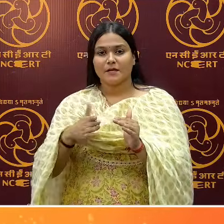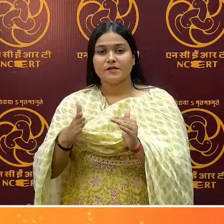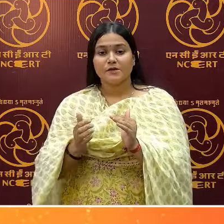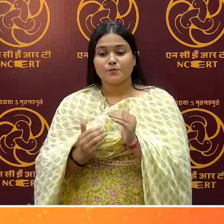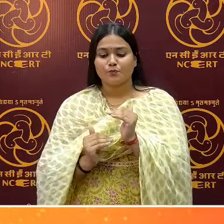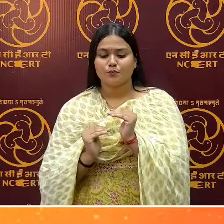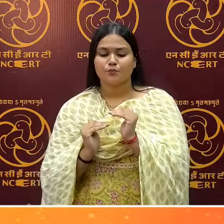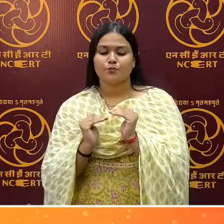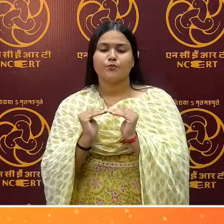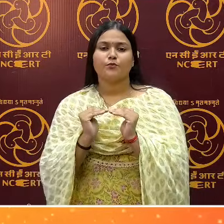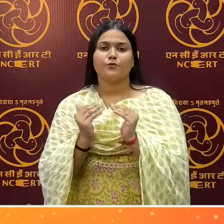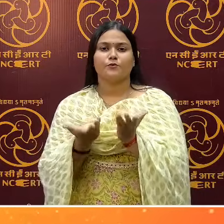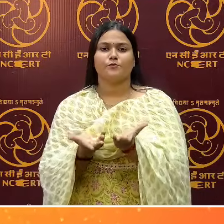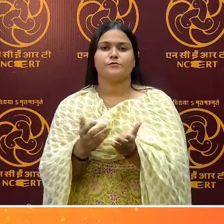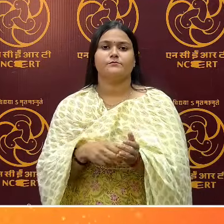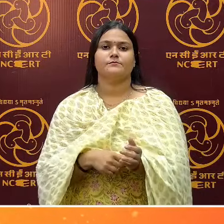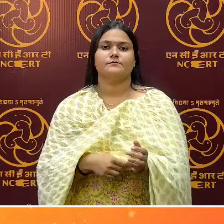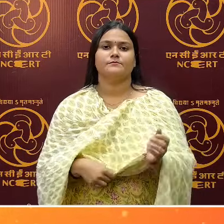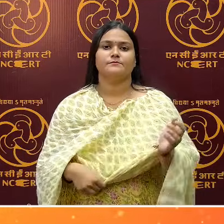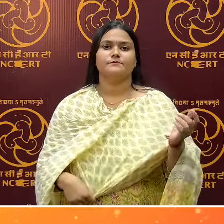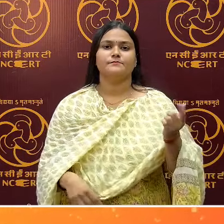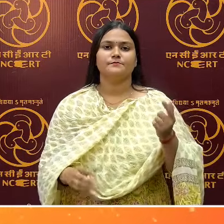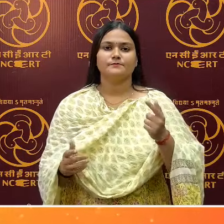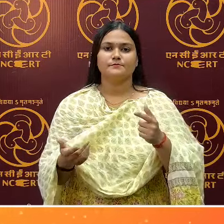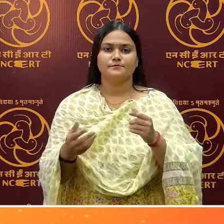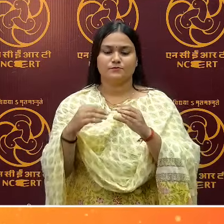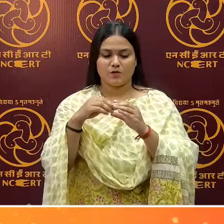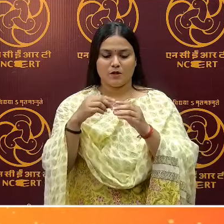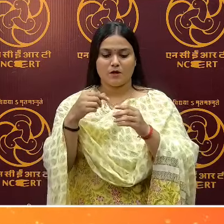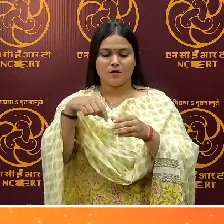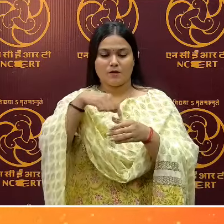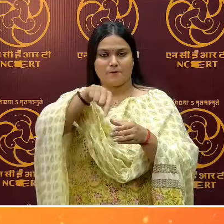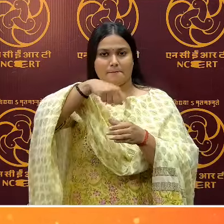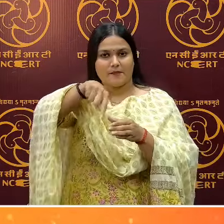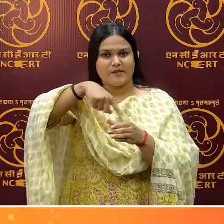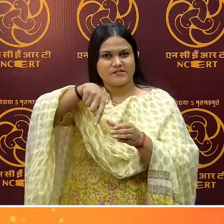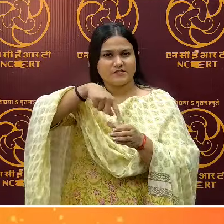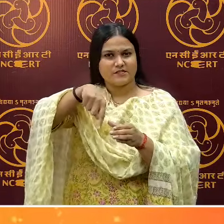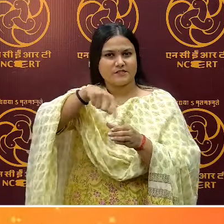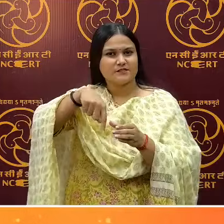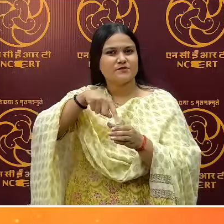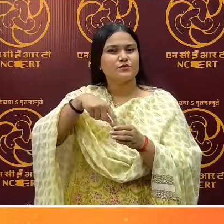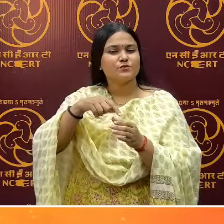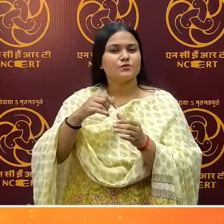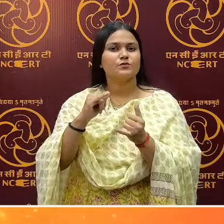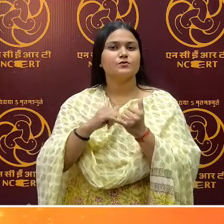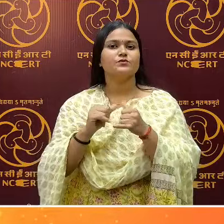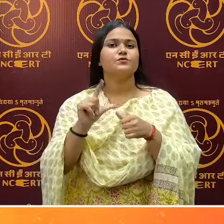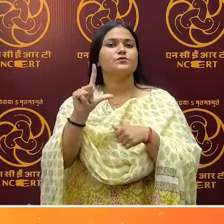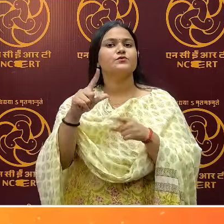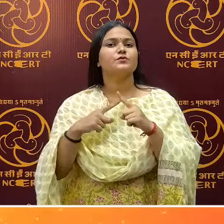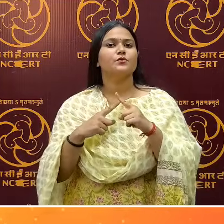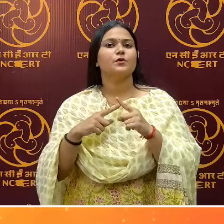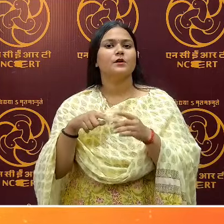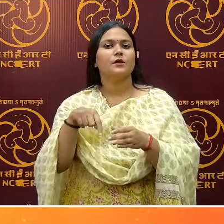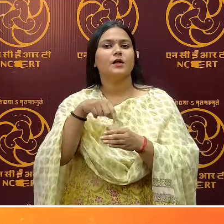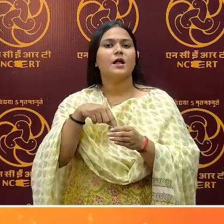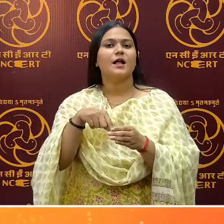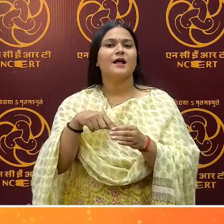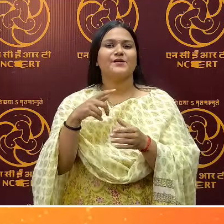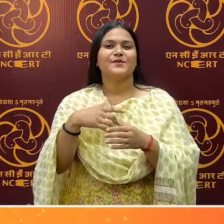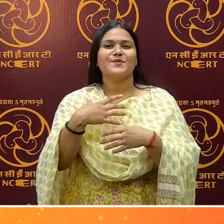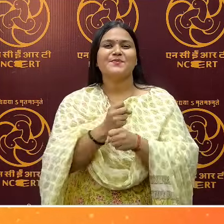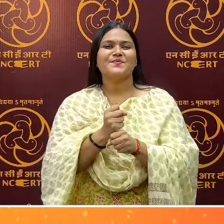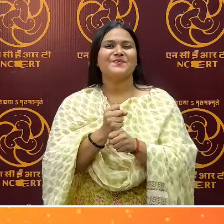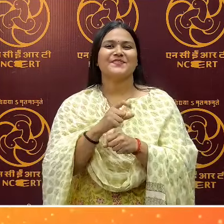it. You're dissolving the salt in the water. Yes, we are mixing salt like we make lemonade, but this